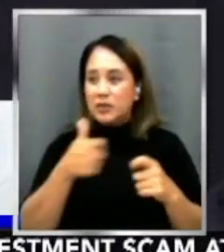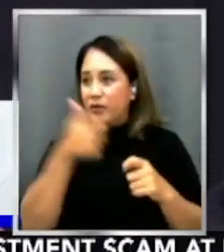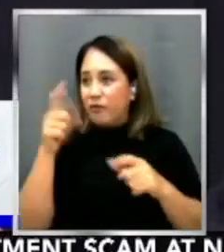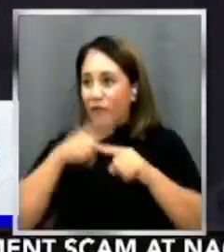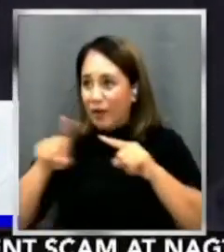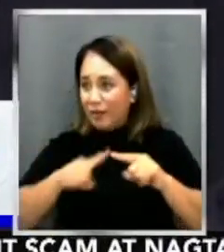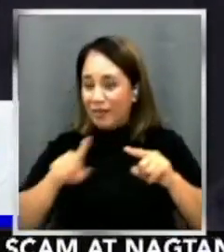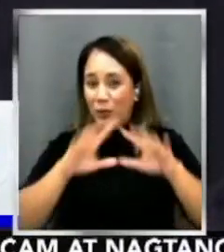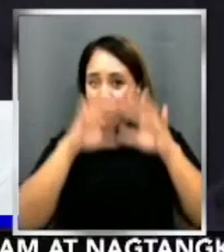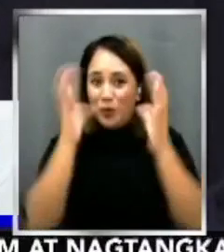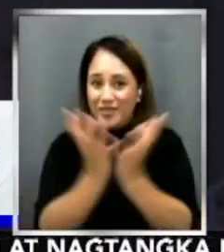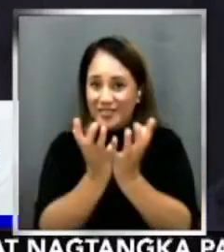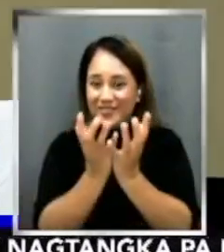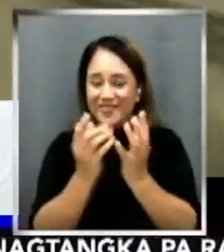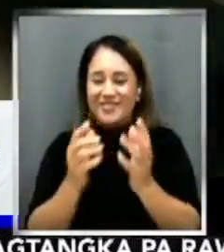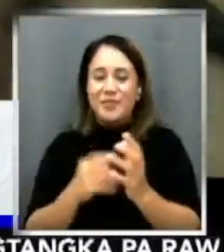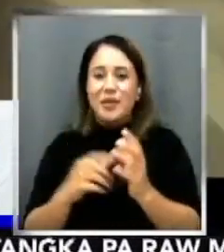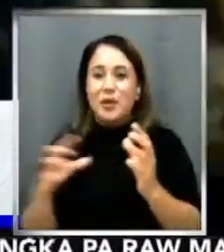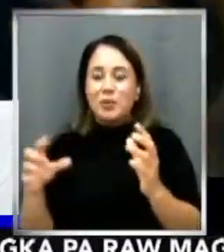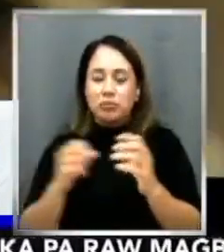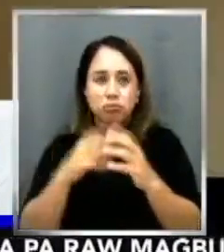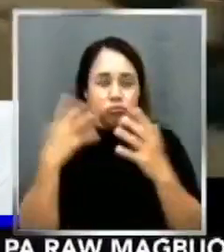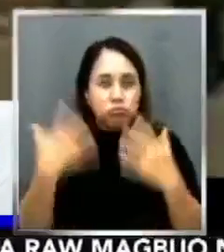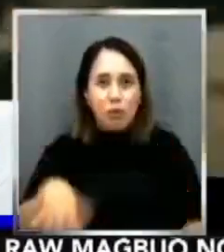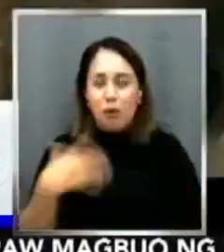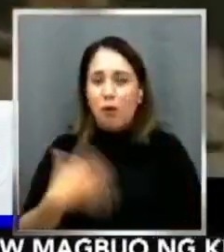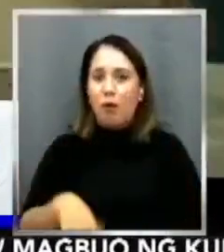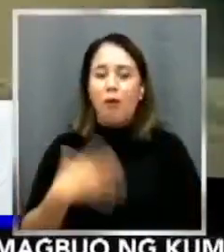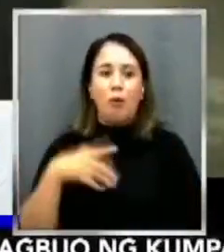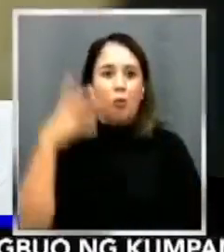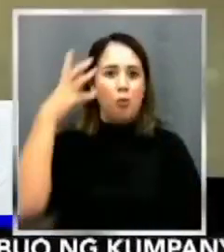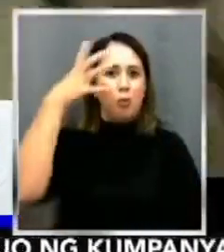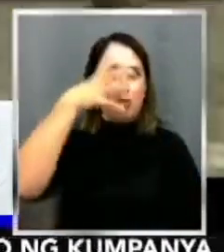you know, blowing our minds.